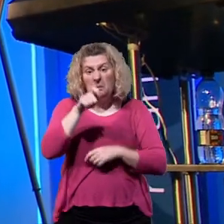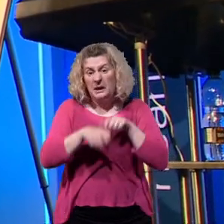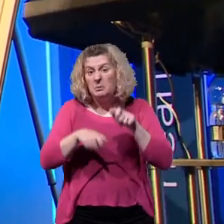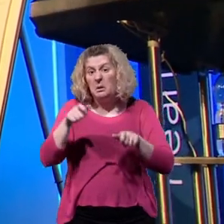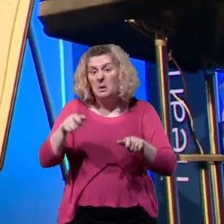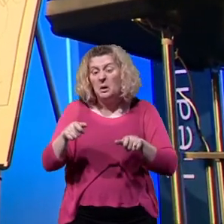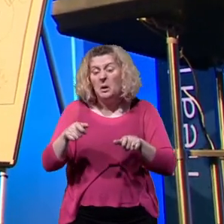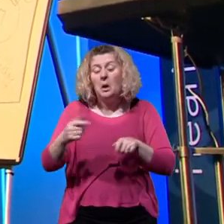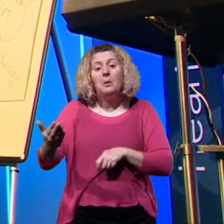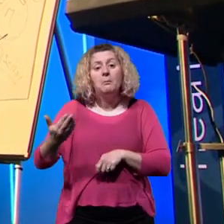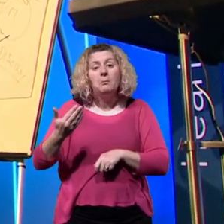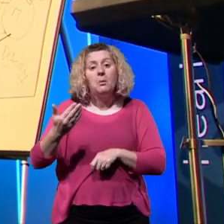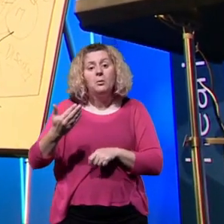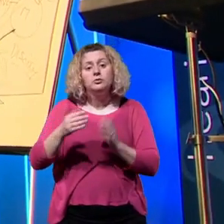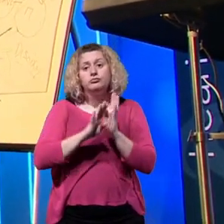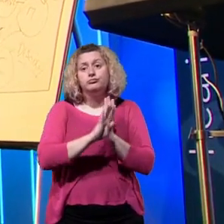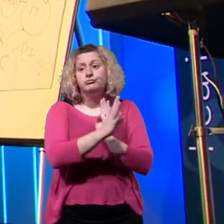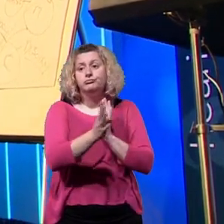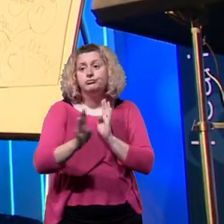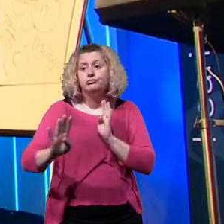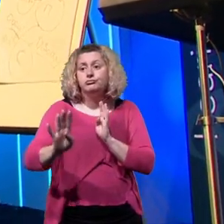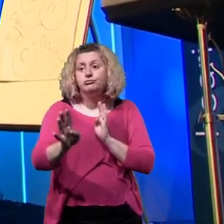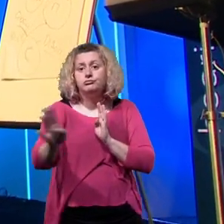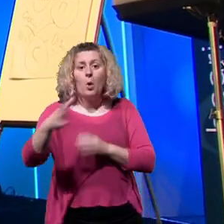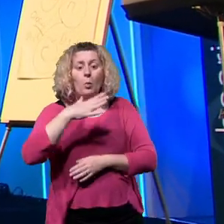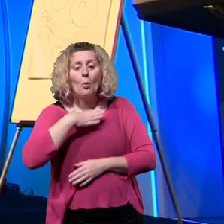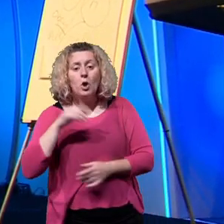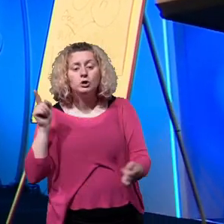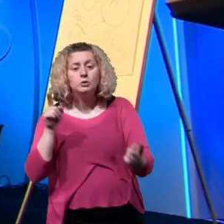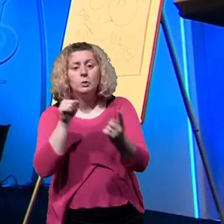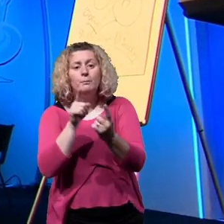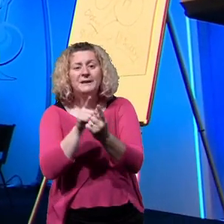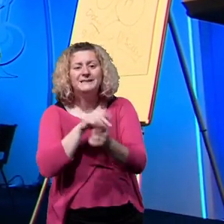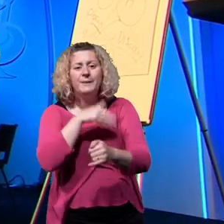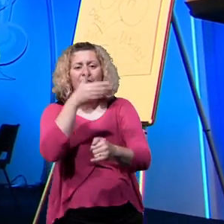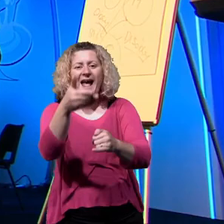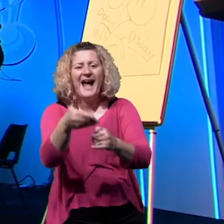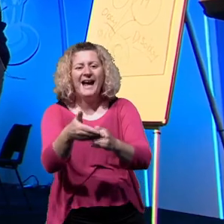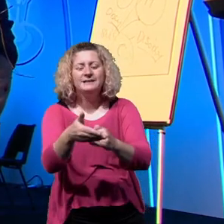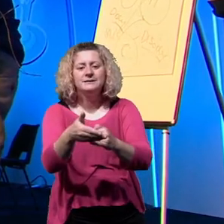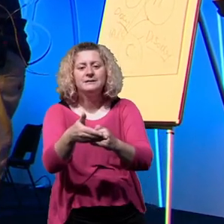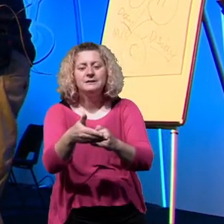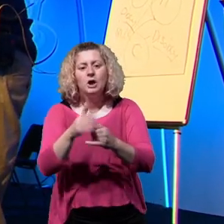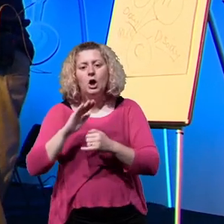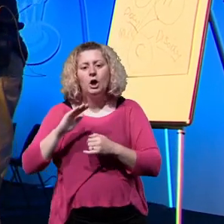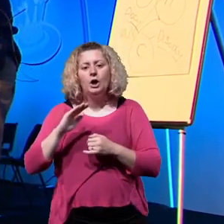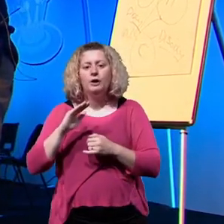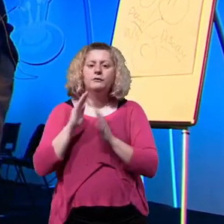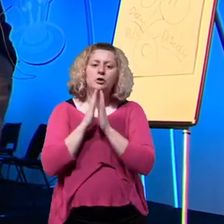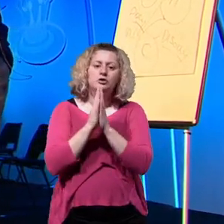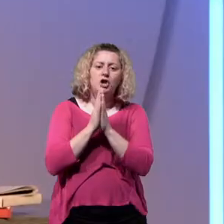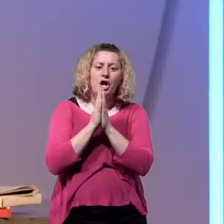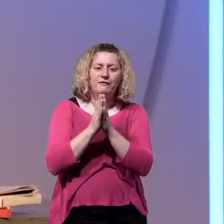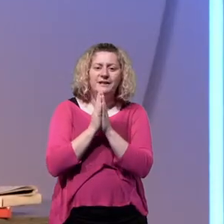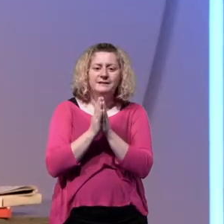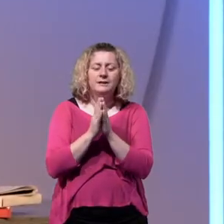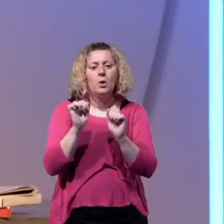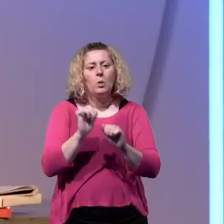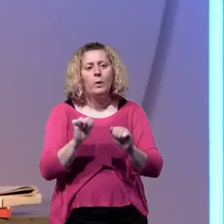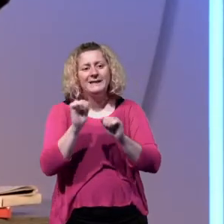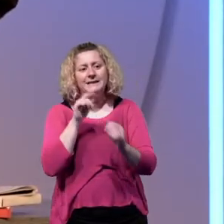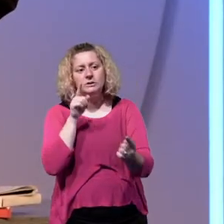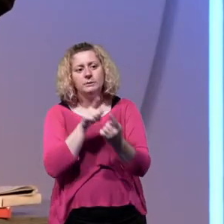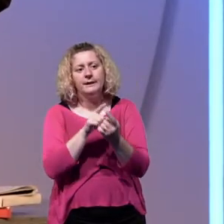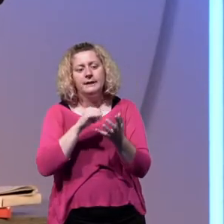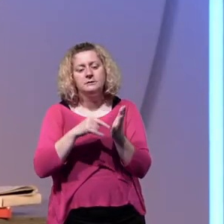people waiting to meet him at the end of a service. They'd waited maybe 20 years, they'd come to All Souls, they'd be waiting to meet him. And he'd say to